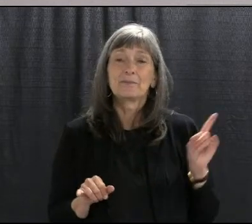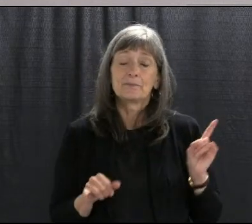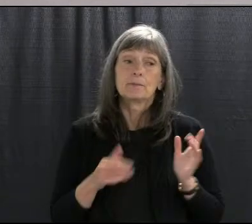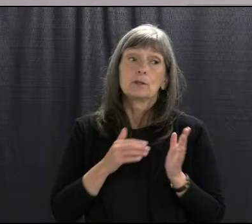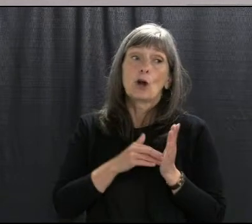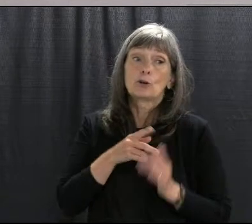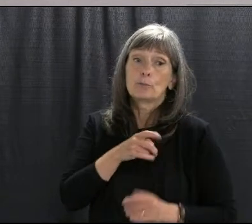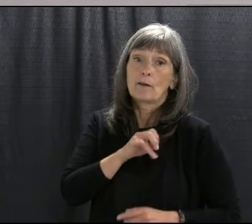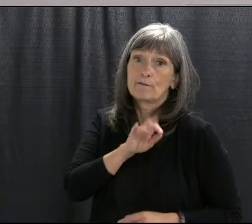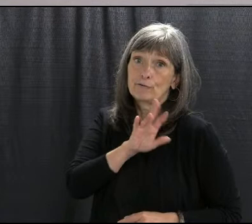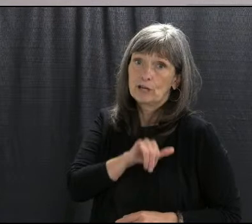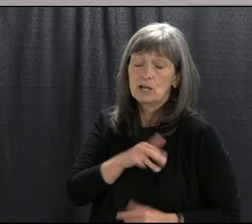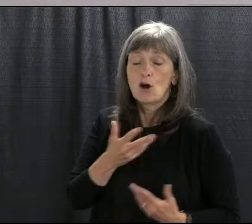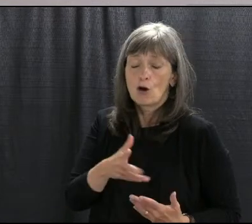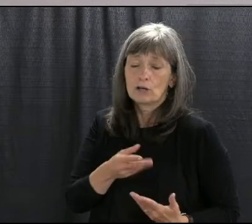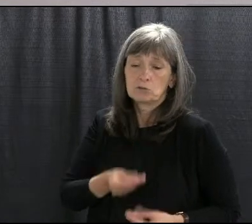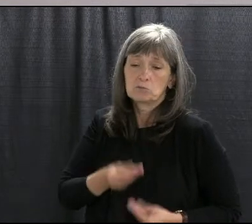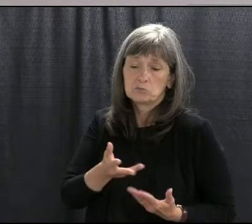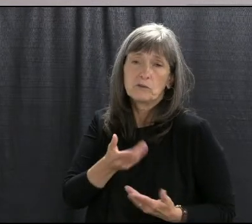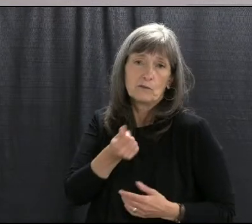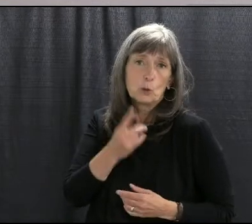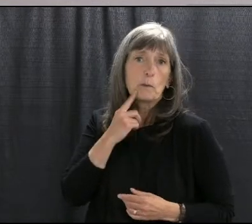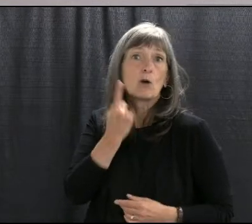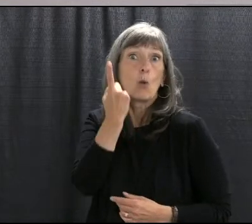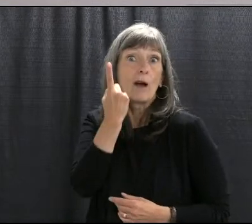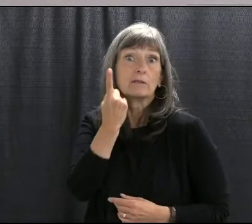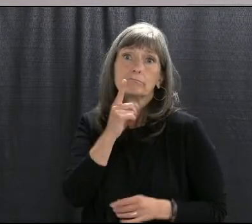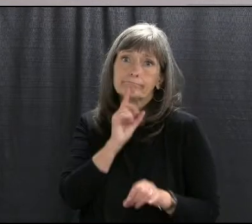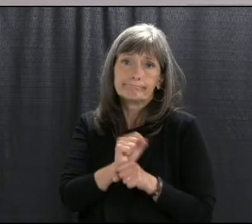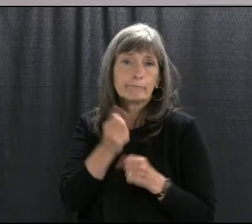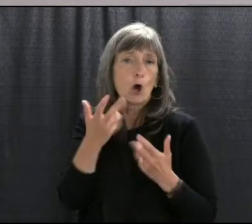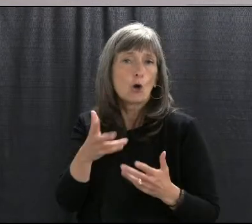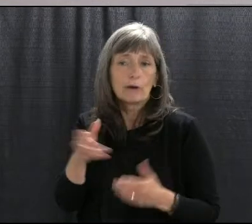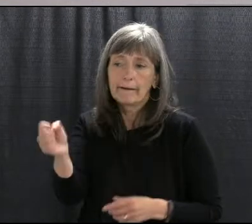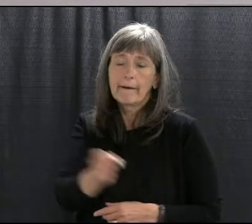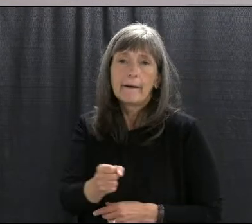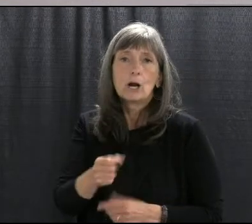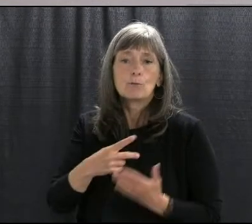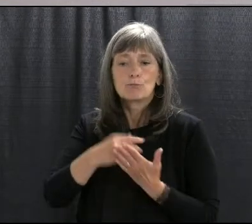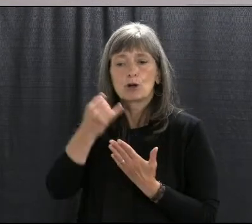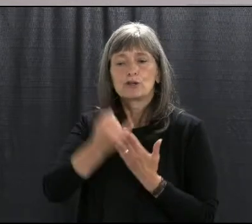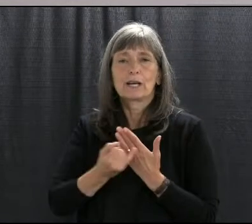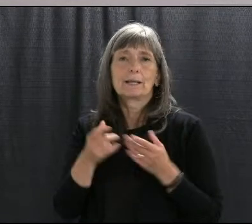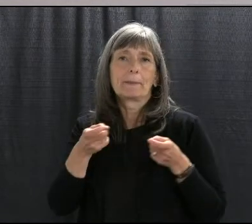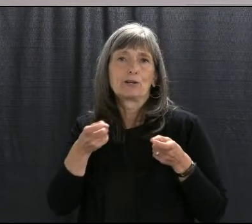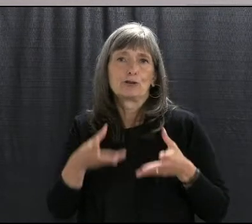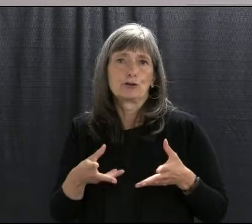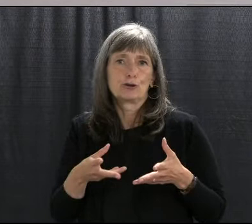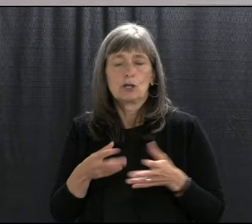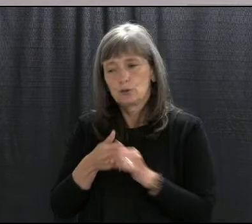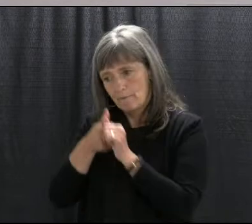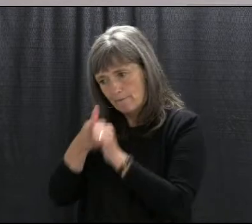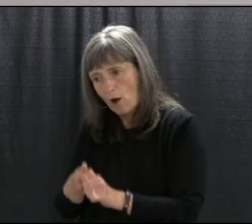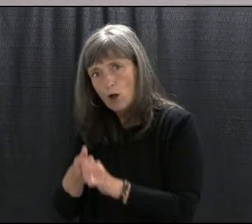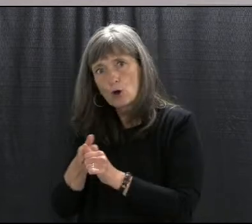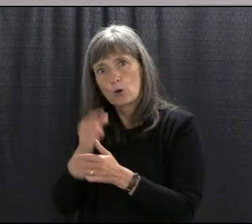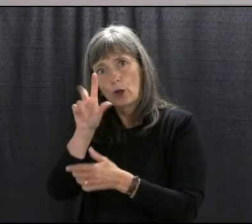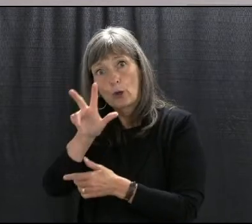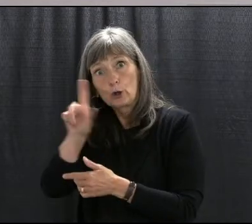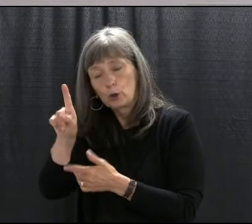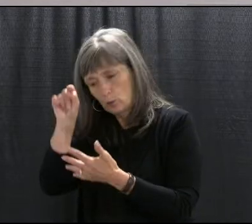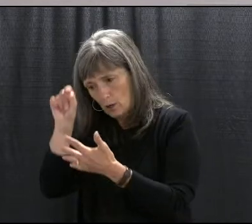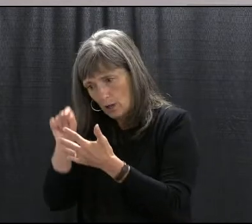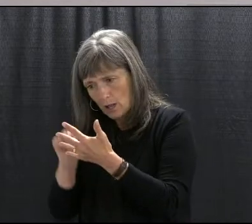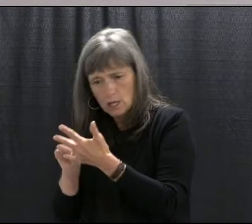that we know of, not least of which is a project manager to keep us on the straight and narrow as we get this done. So I